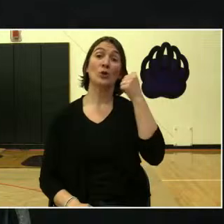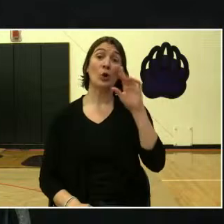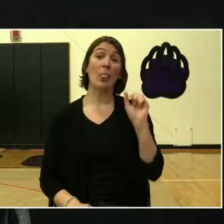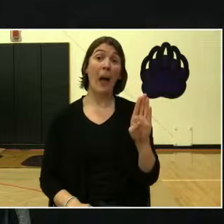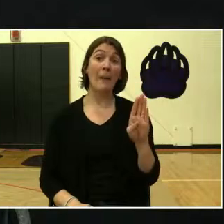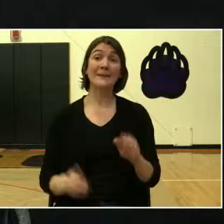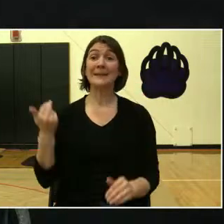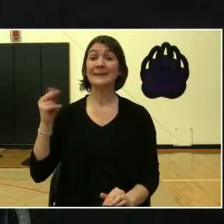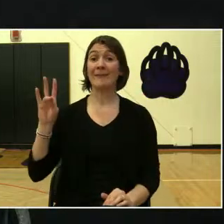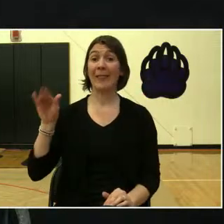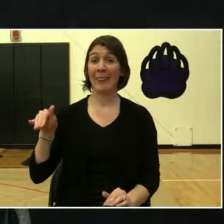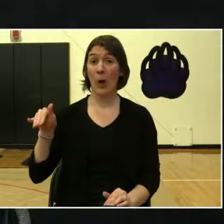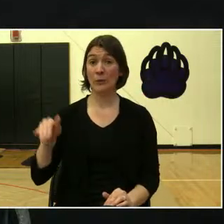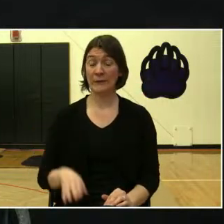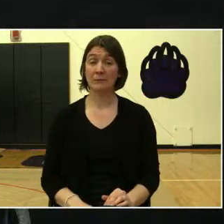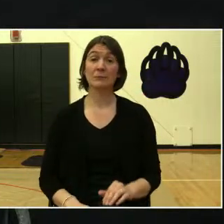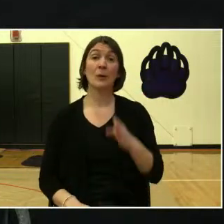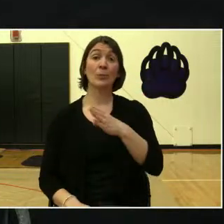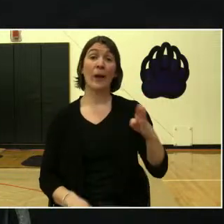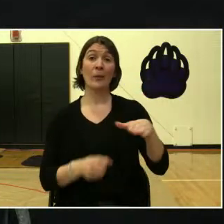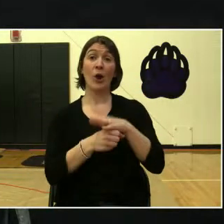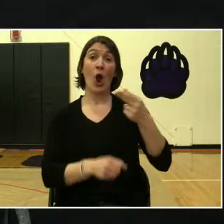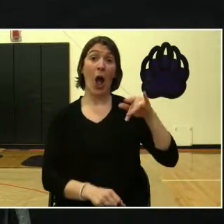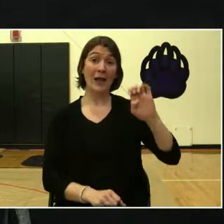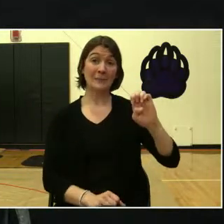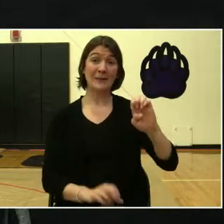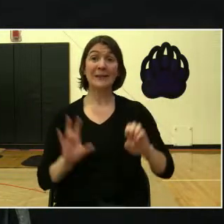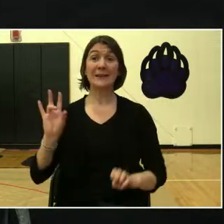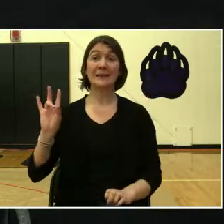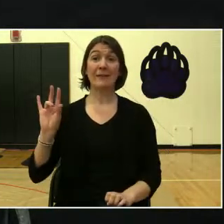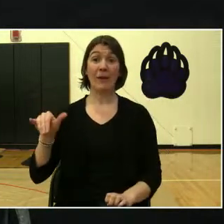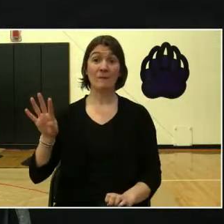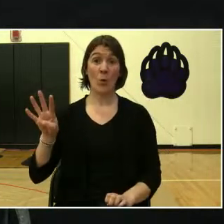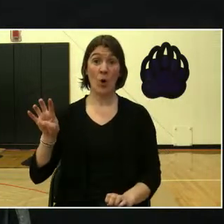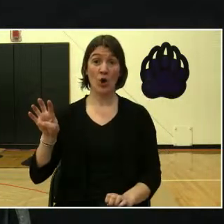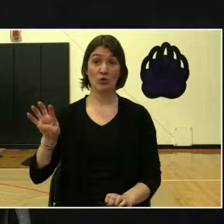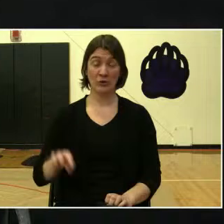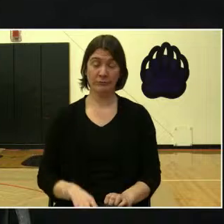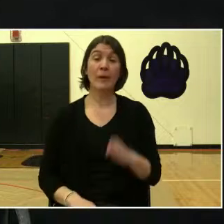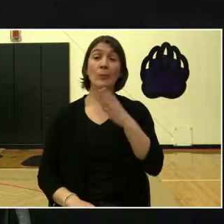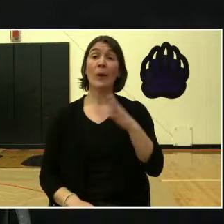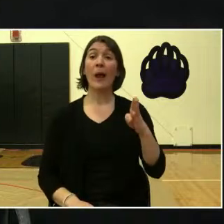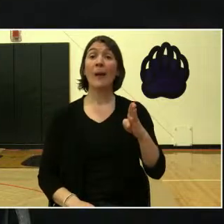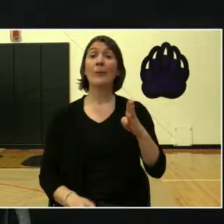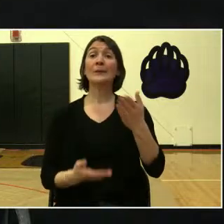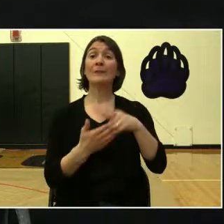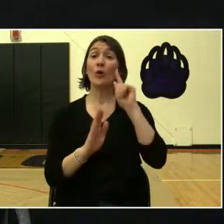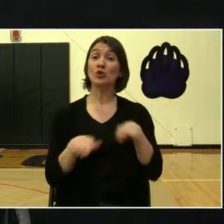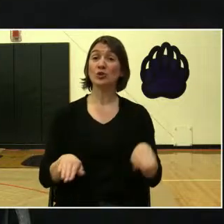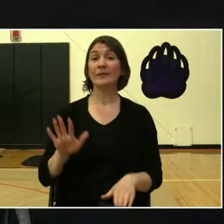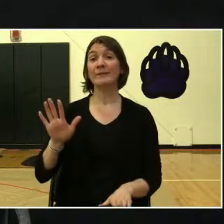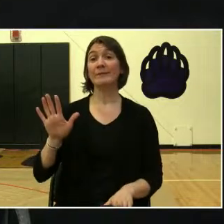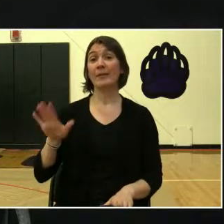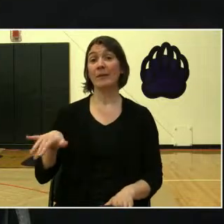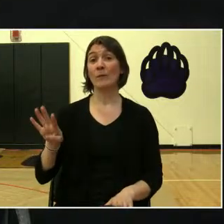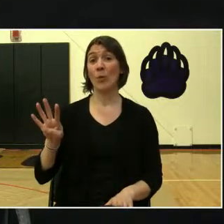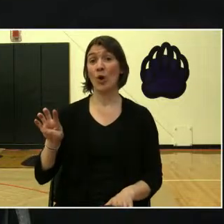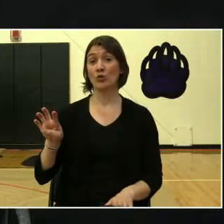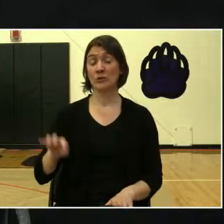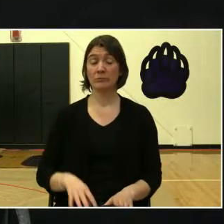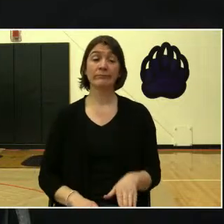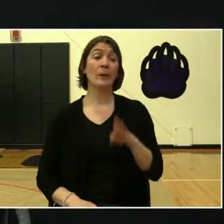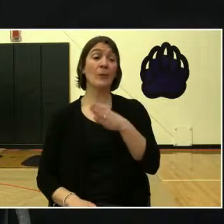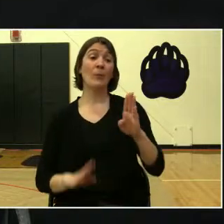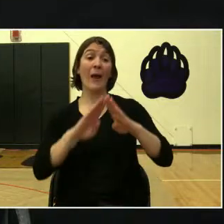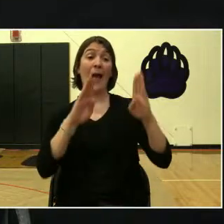Club $177,000 Bradbery a hospice $7,400 Brad Center for Children $5,400